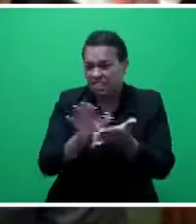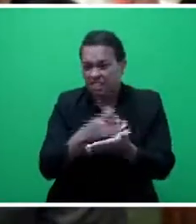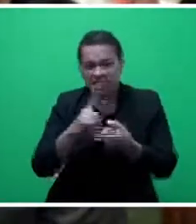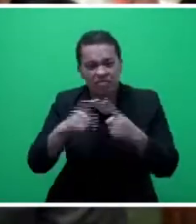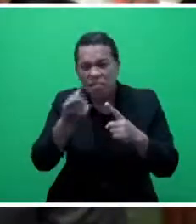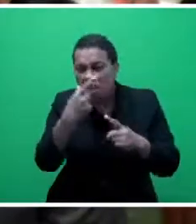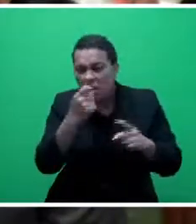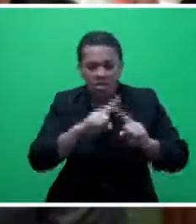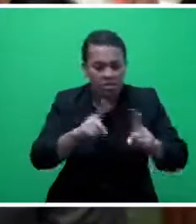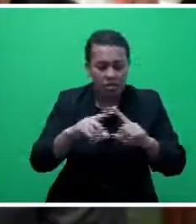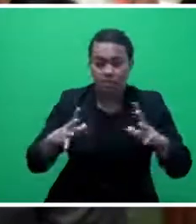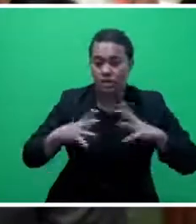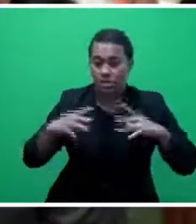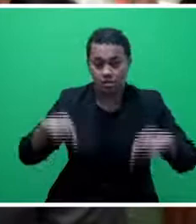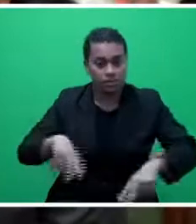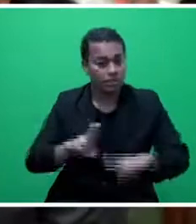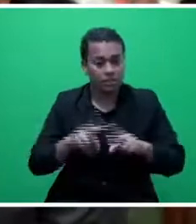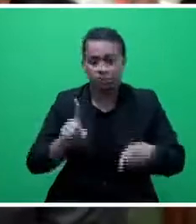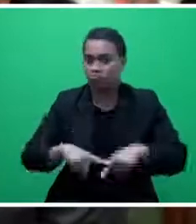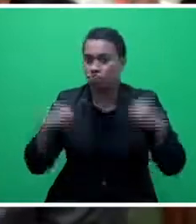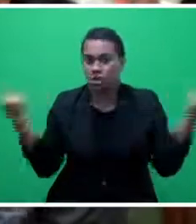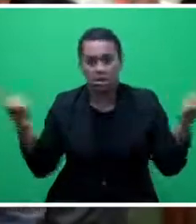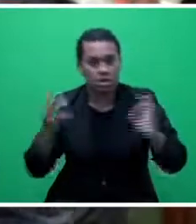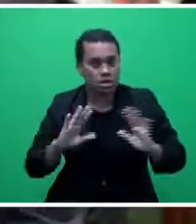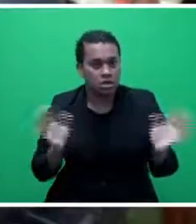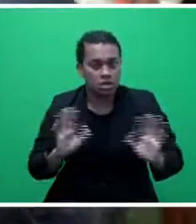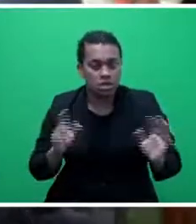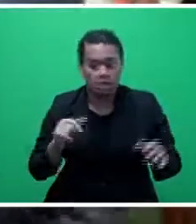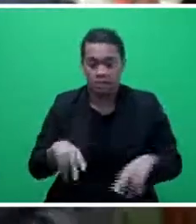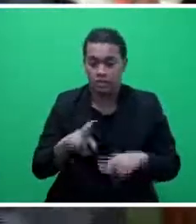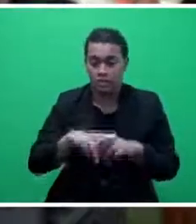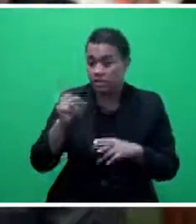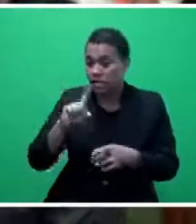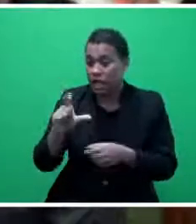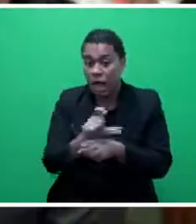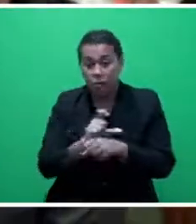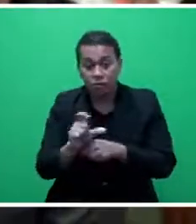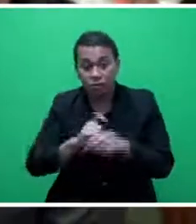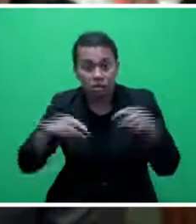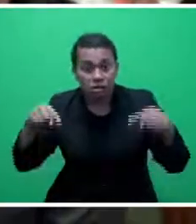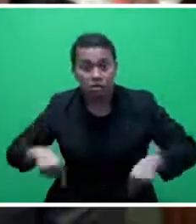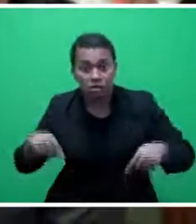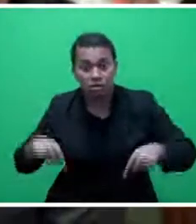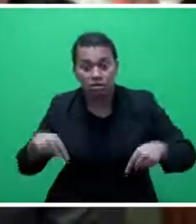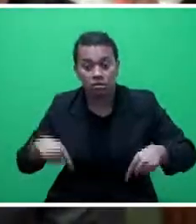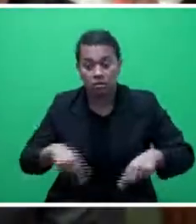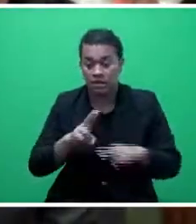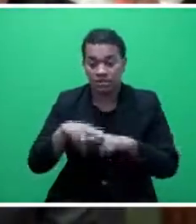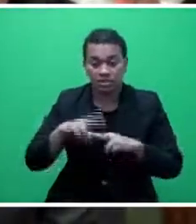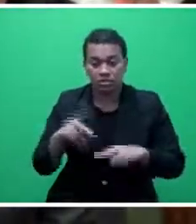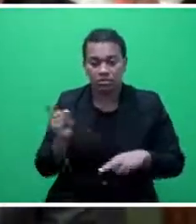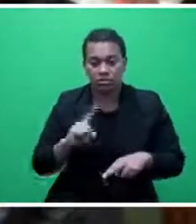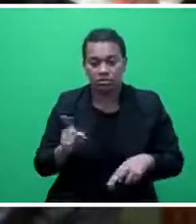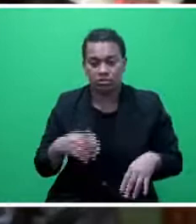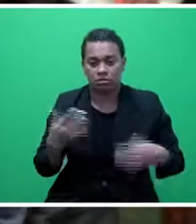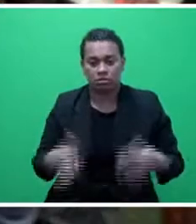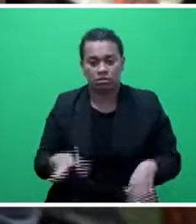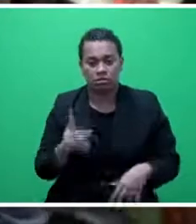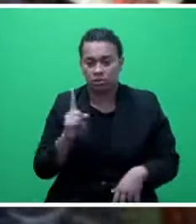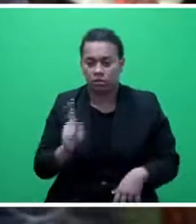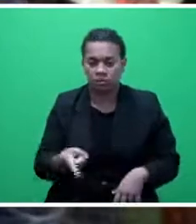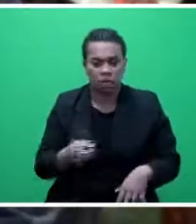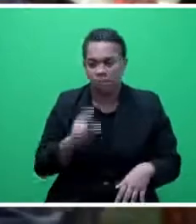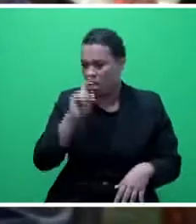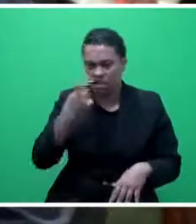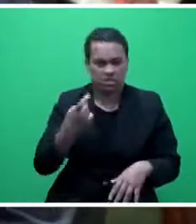In Fiji, unfortunately, the pharmaceutical companies and the drug the related boards, they've had a stranglehold.